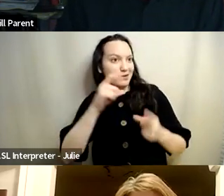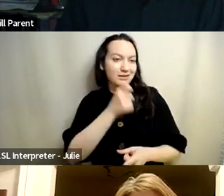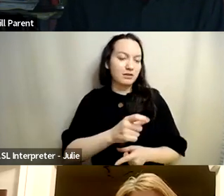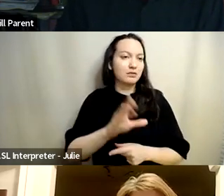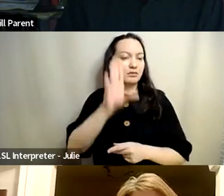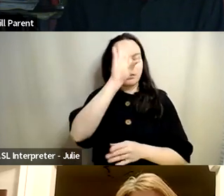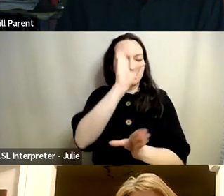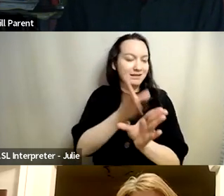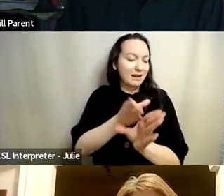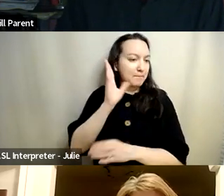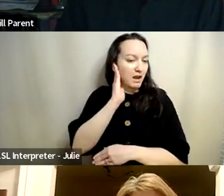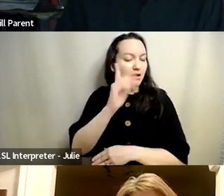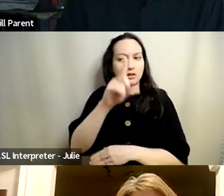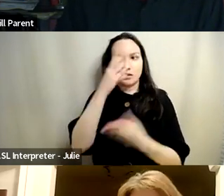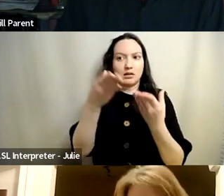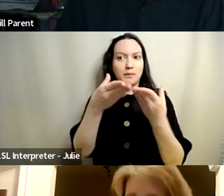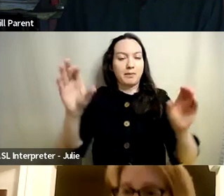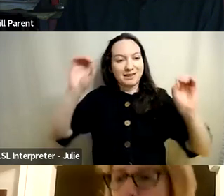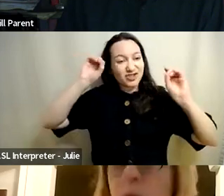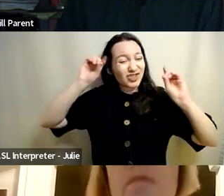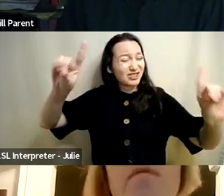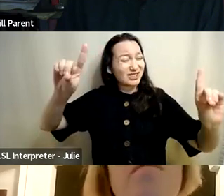beds, because I think it's a public education